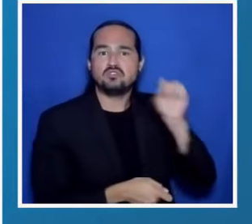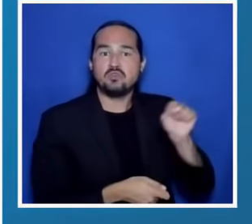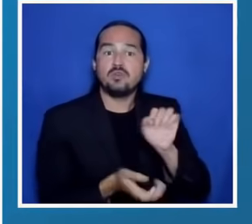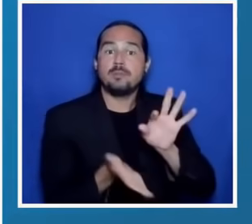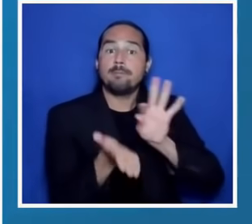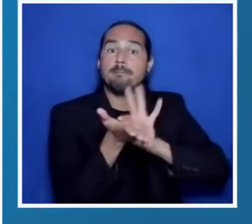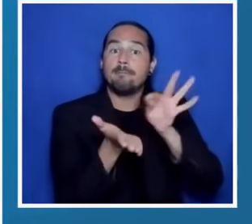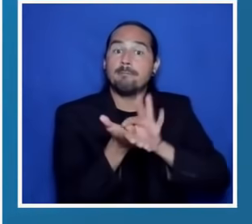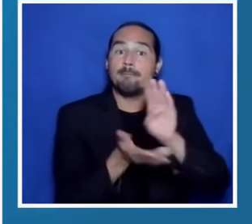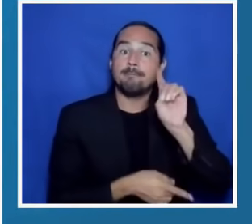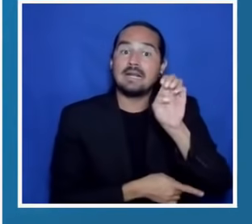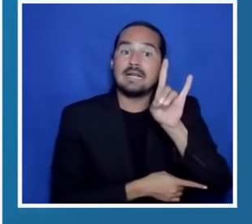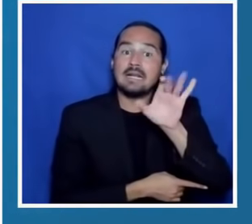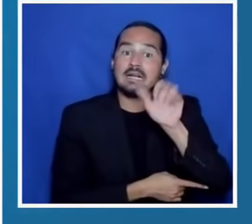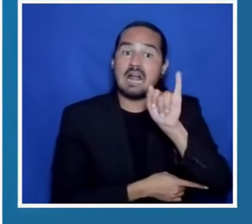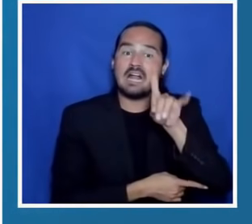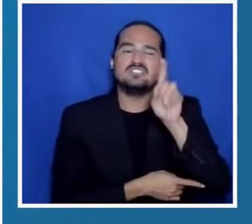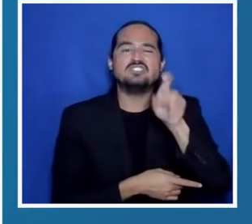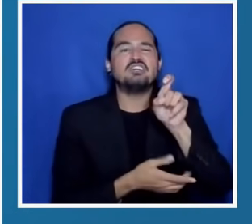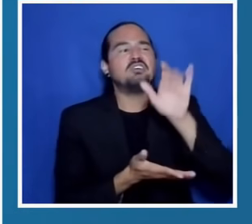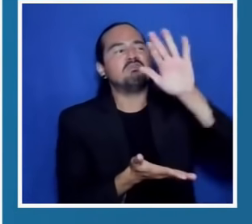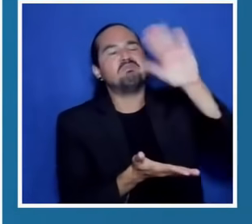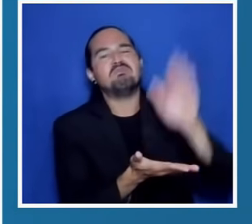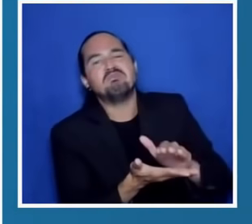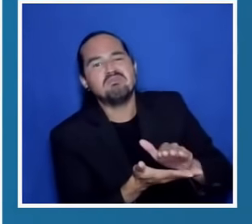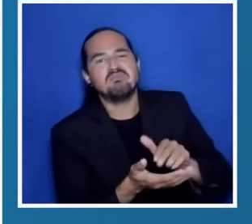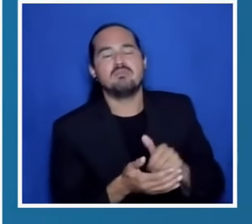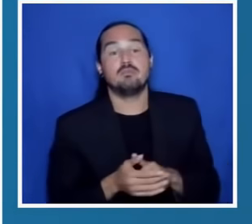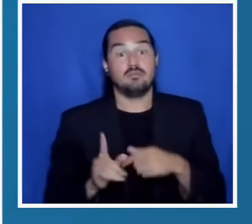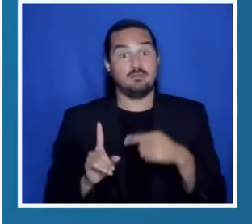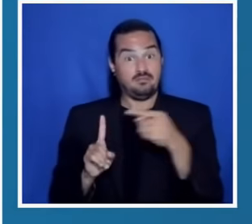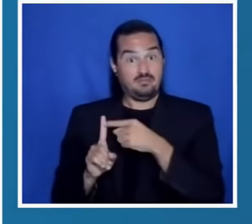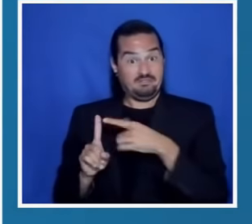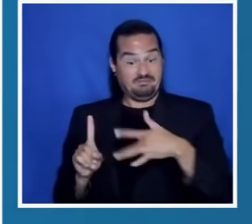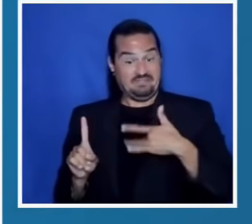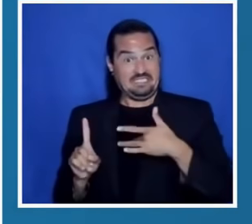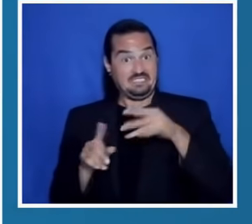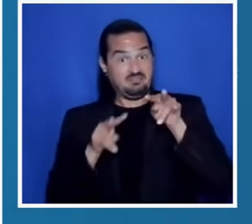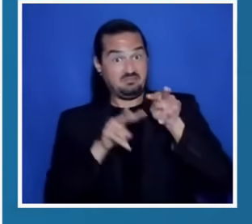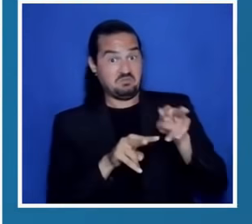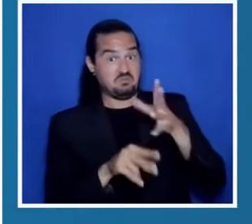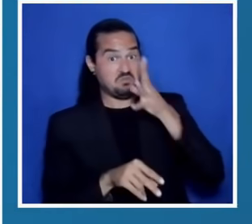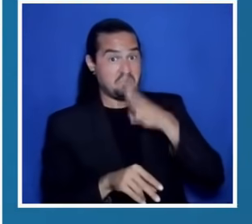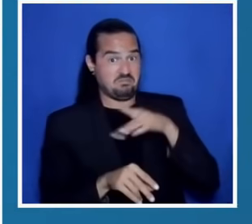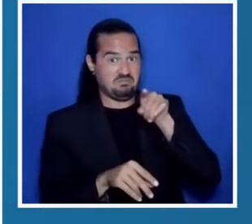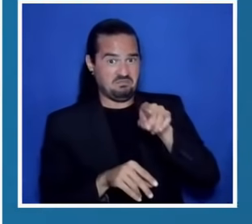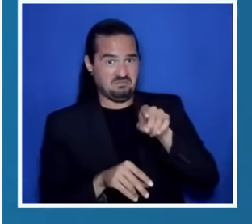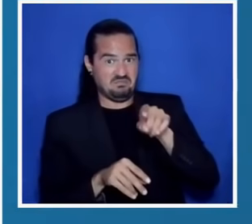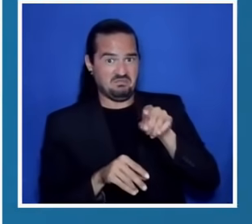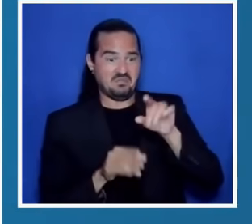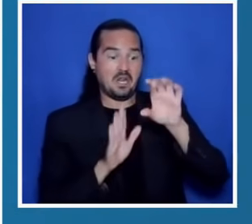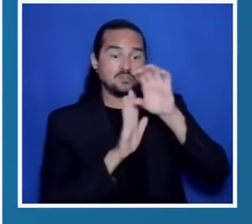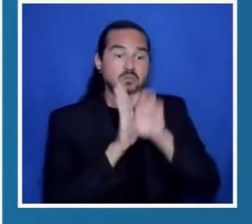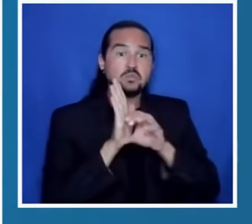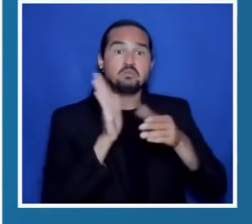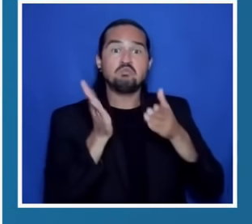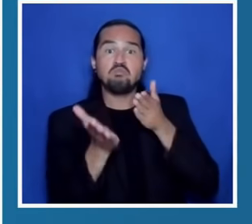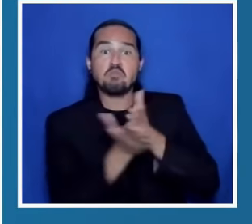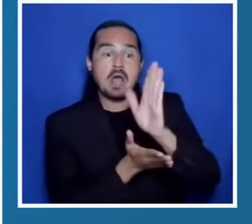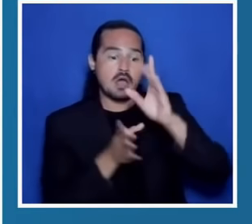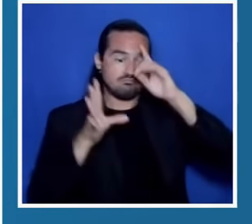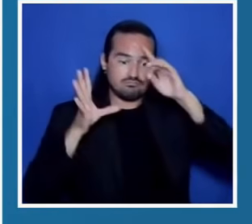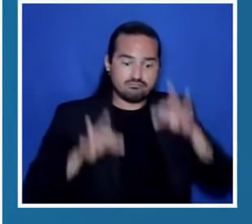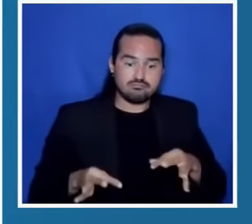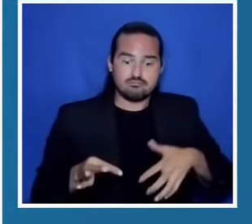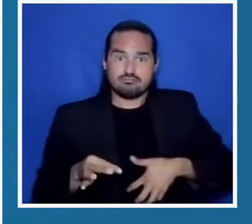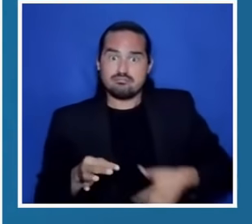Someone that believes that women don't have a constitutional right to choose. That is